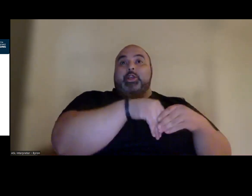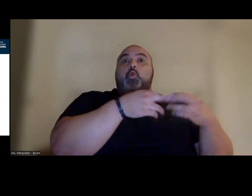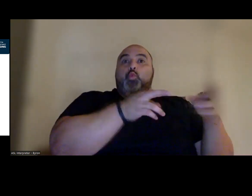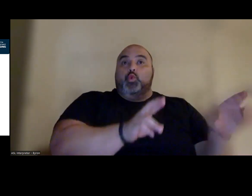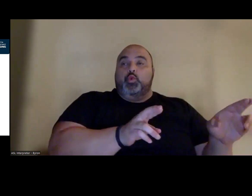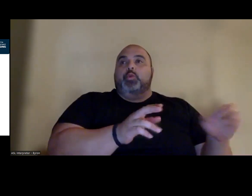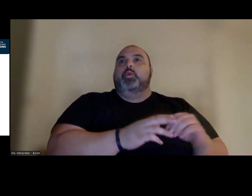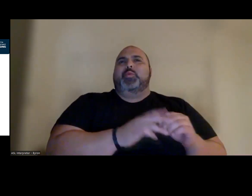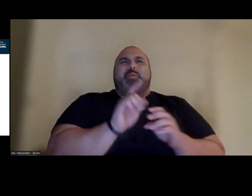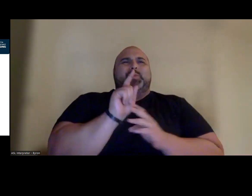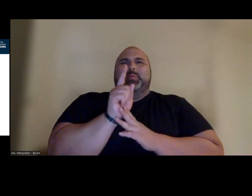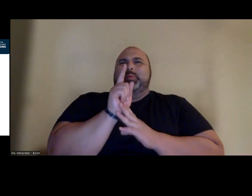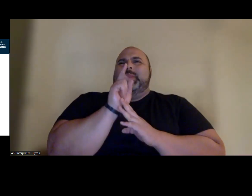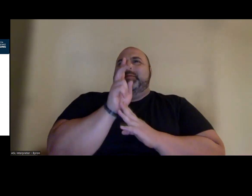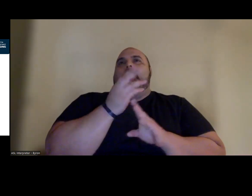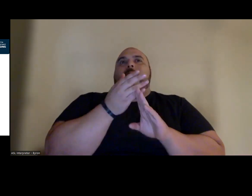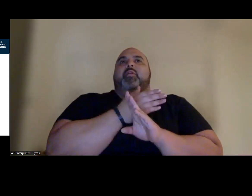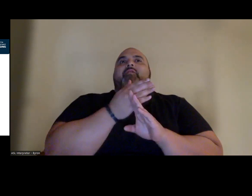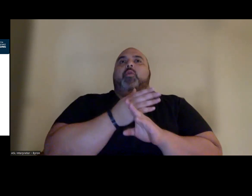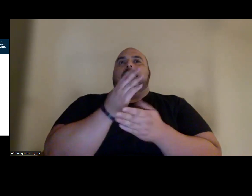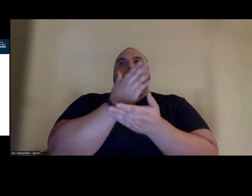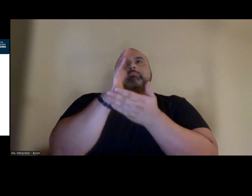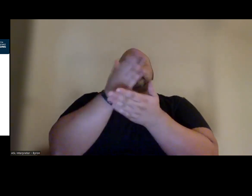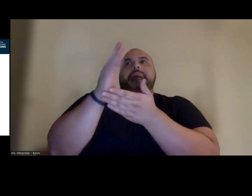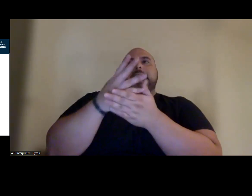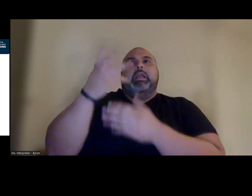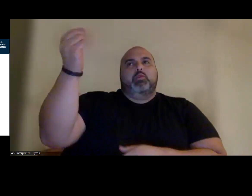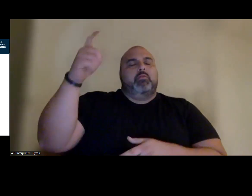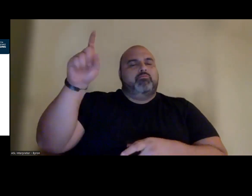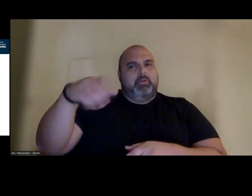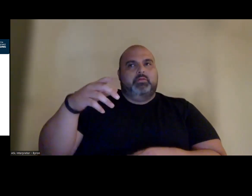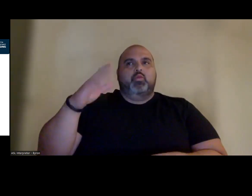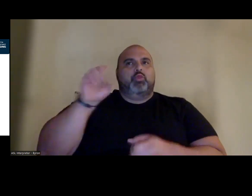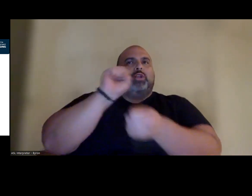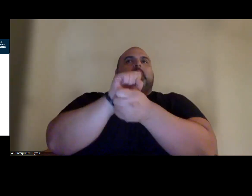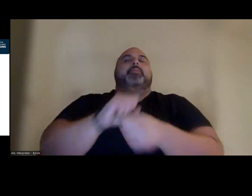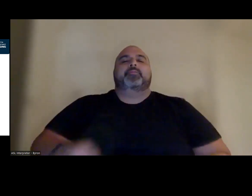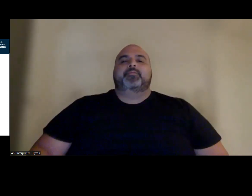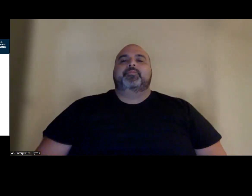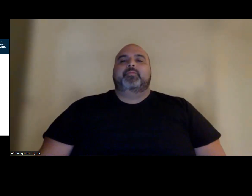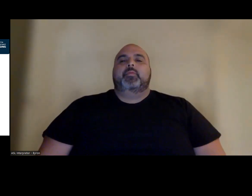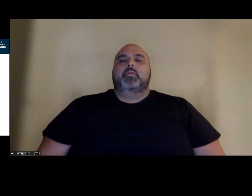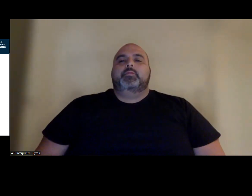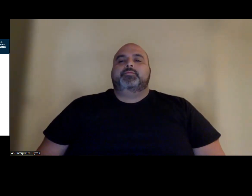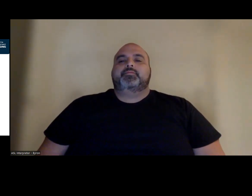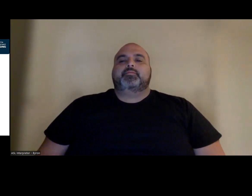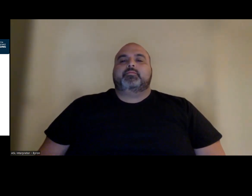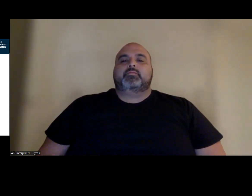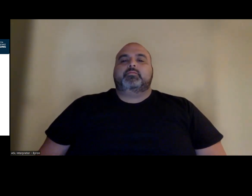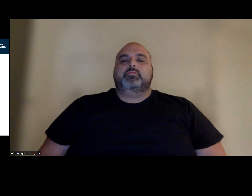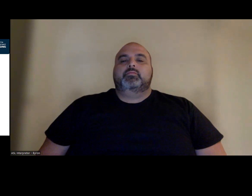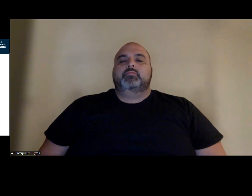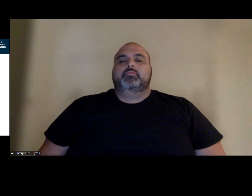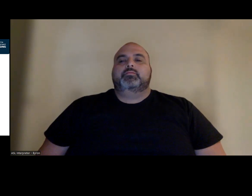just minutes before we were shooed out the room because of the lockdown, we then